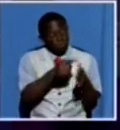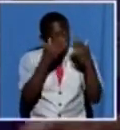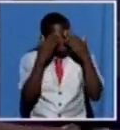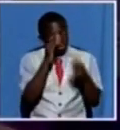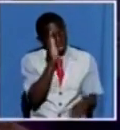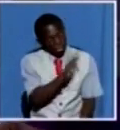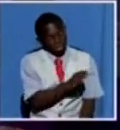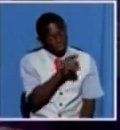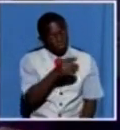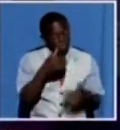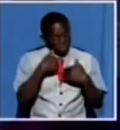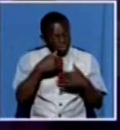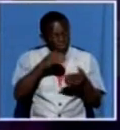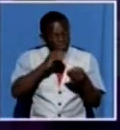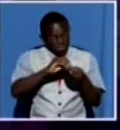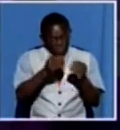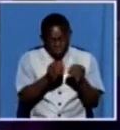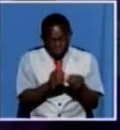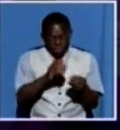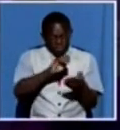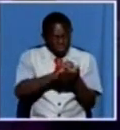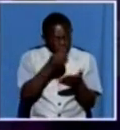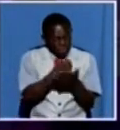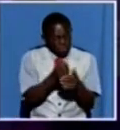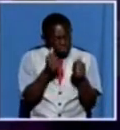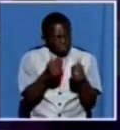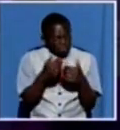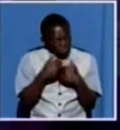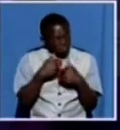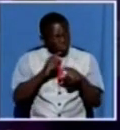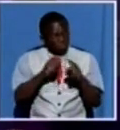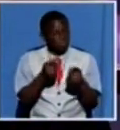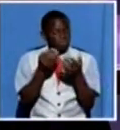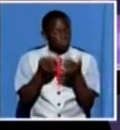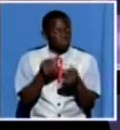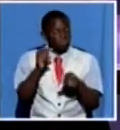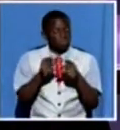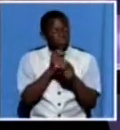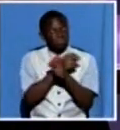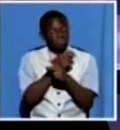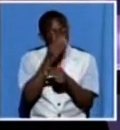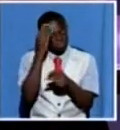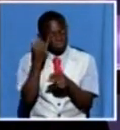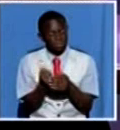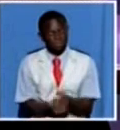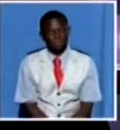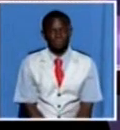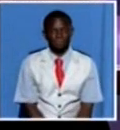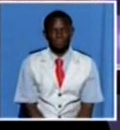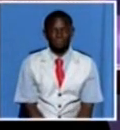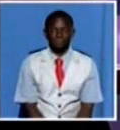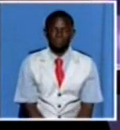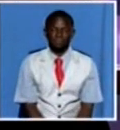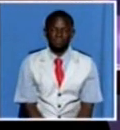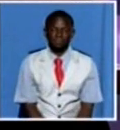these figures, you've got all statements. Why are you waiting for something like that to come out before you respond? Government doesn't